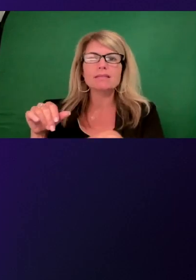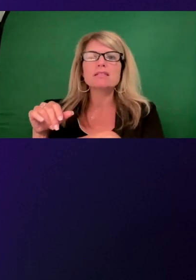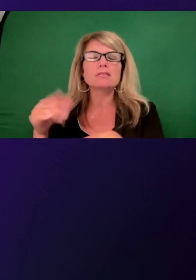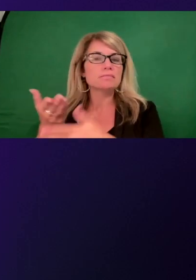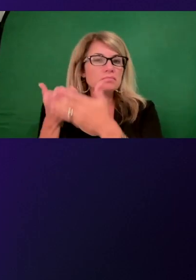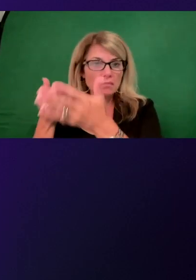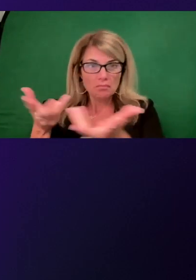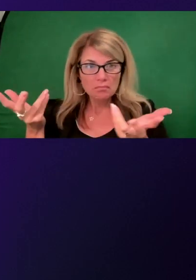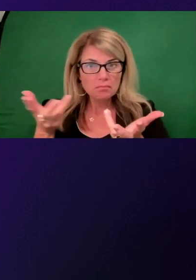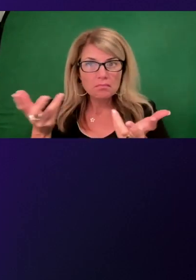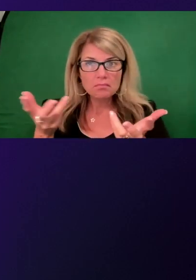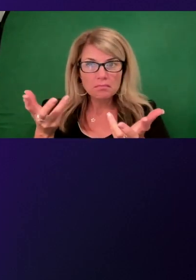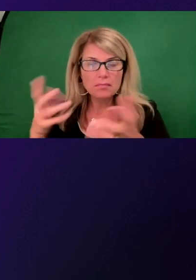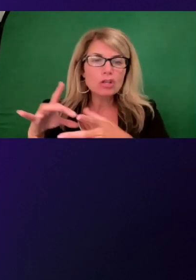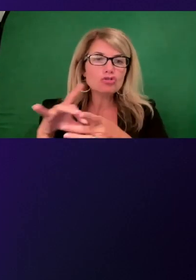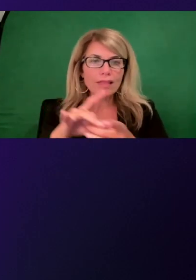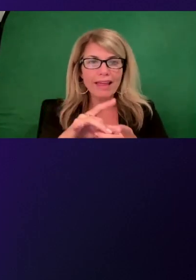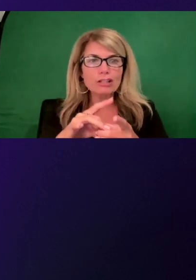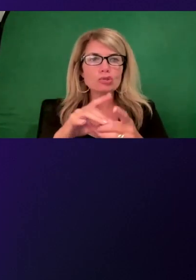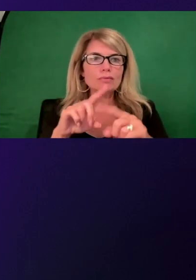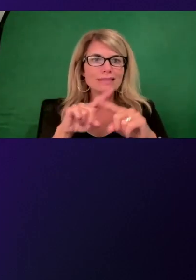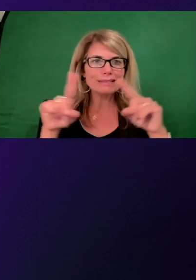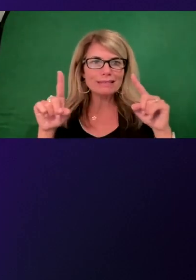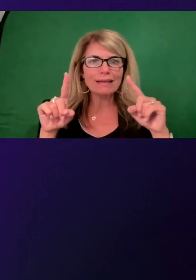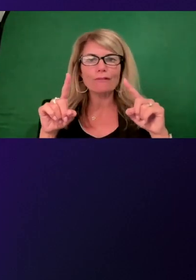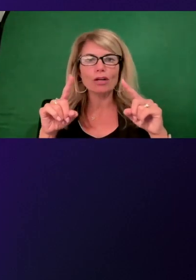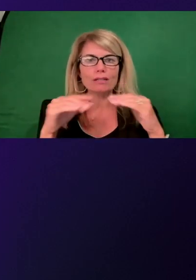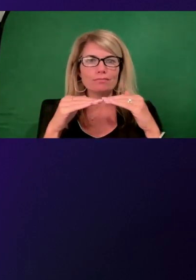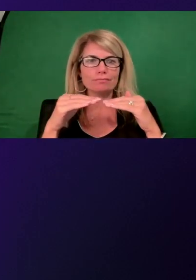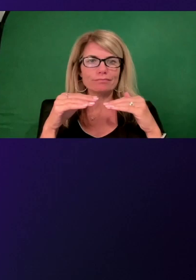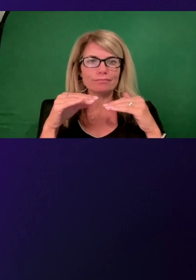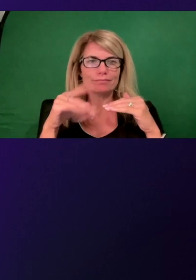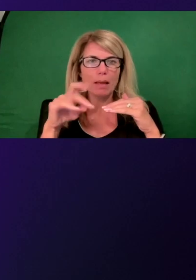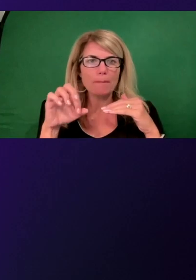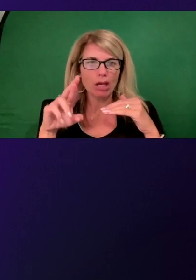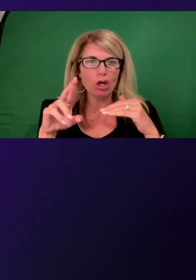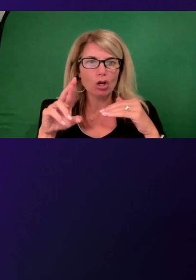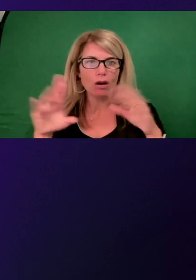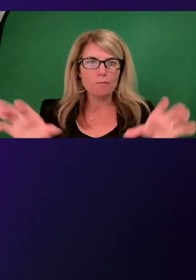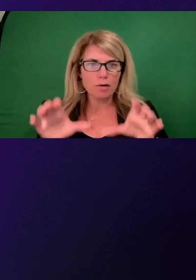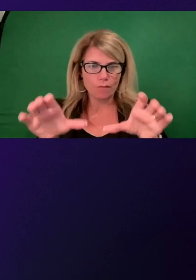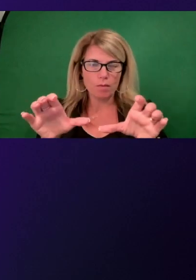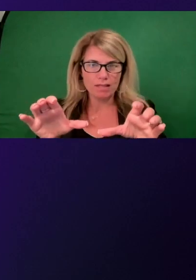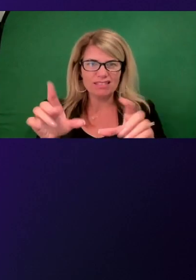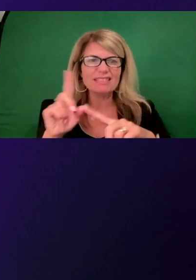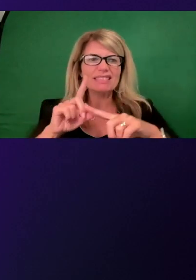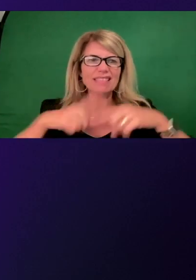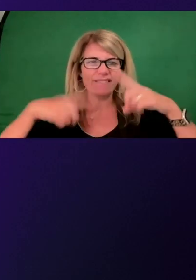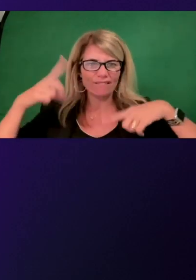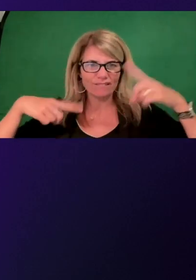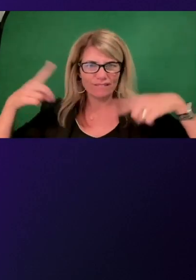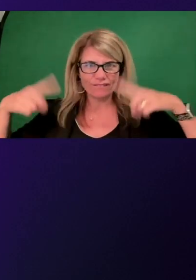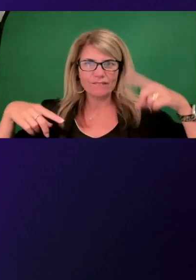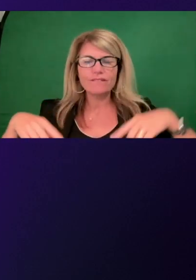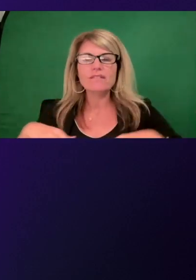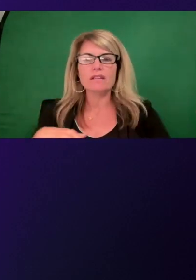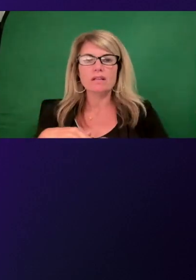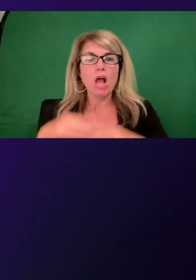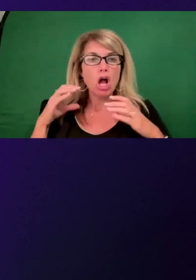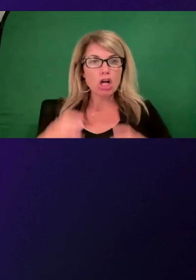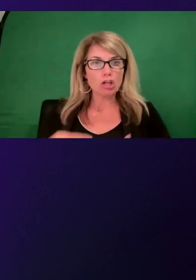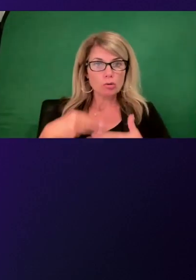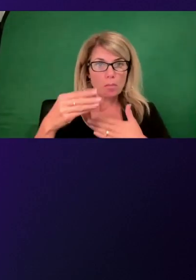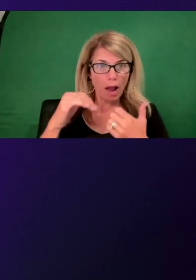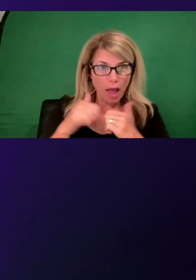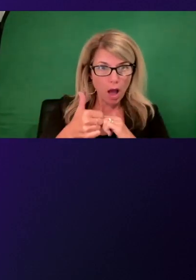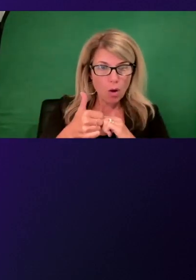there are different tiers of performance, and the pricing varies from different tiers. And the way customer would buy that is